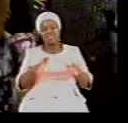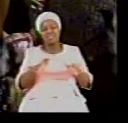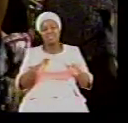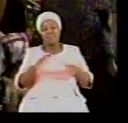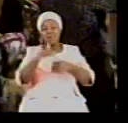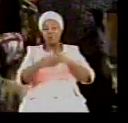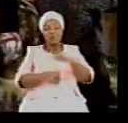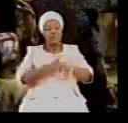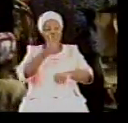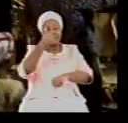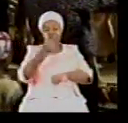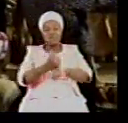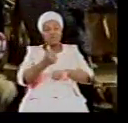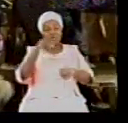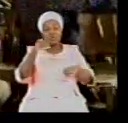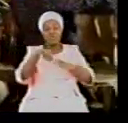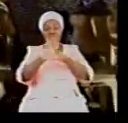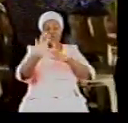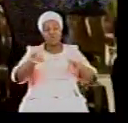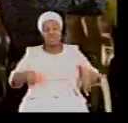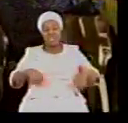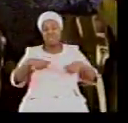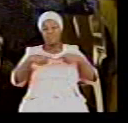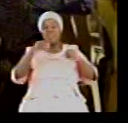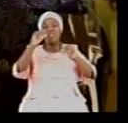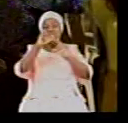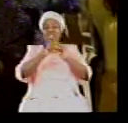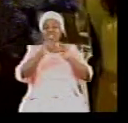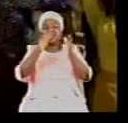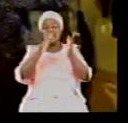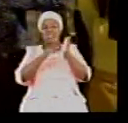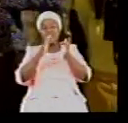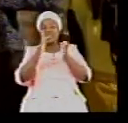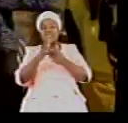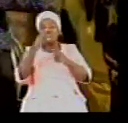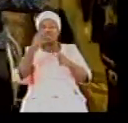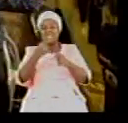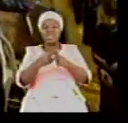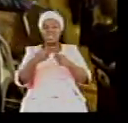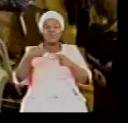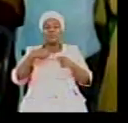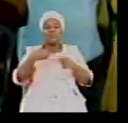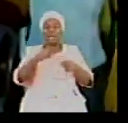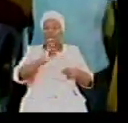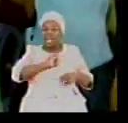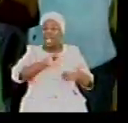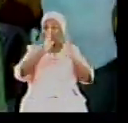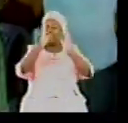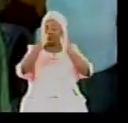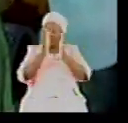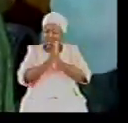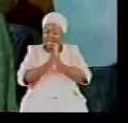Confirmation in your life. In Jesus' name I pray.